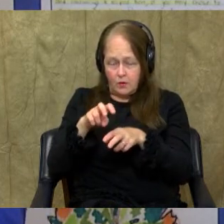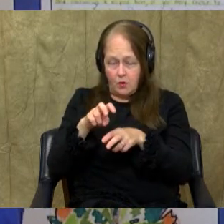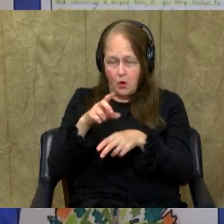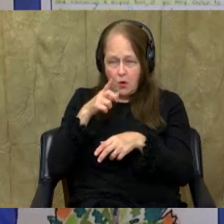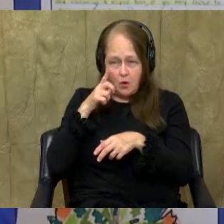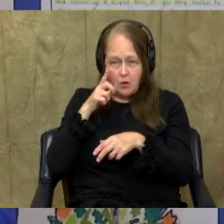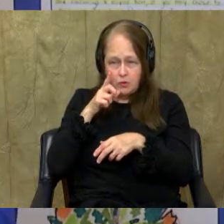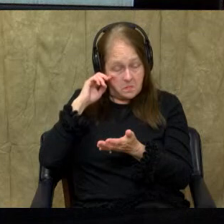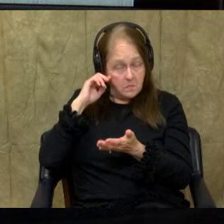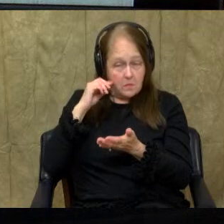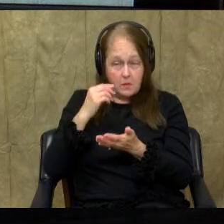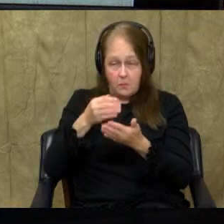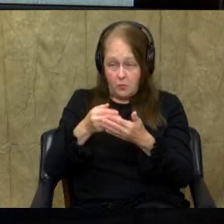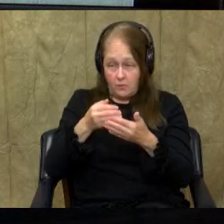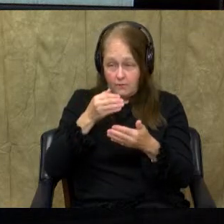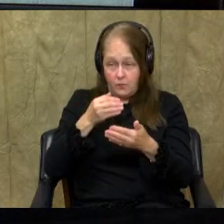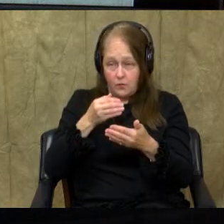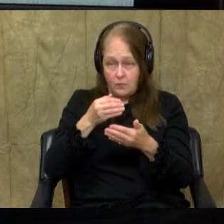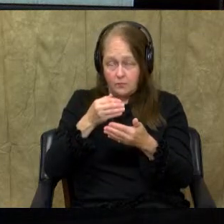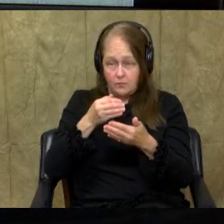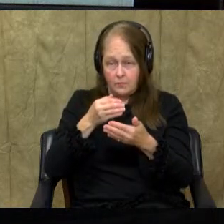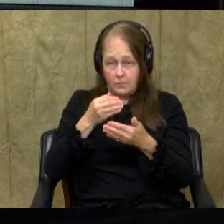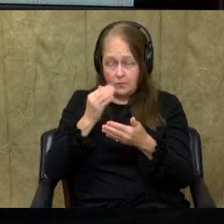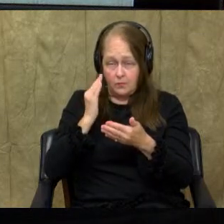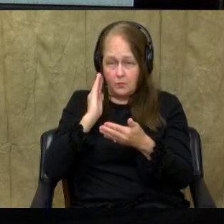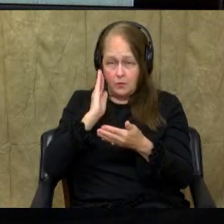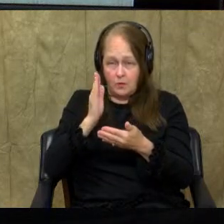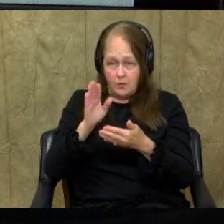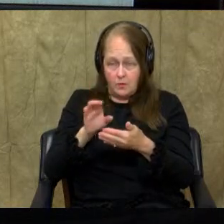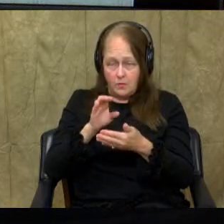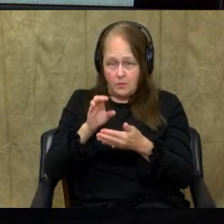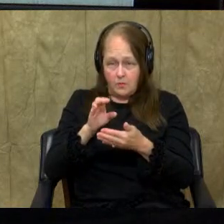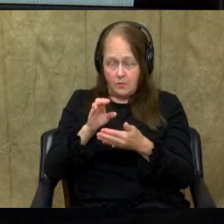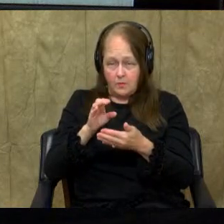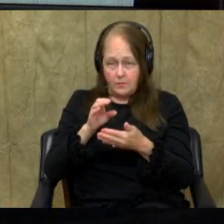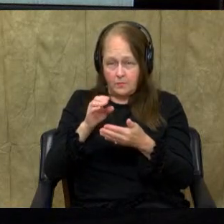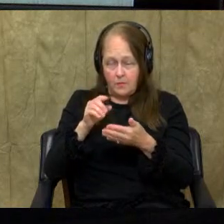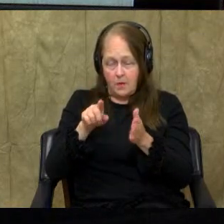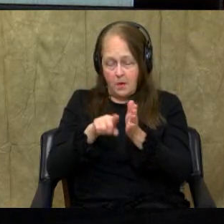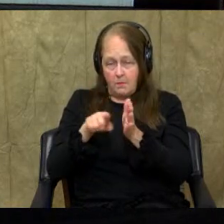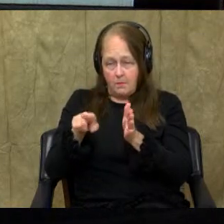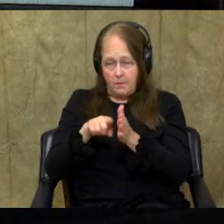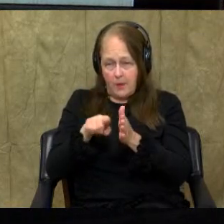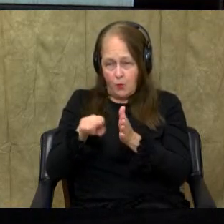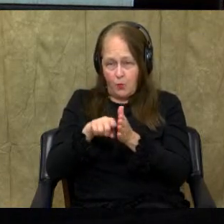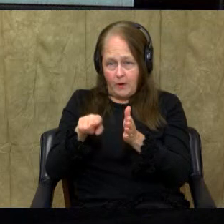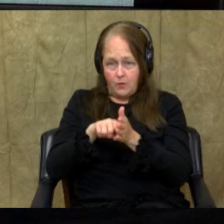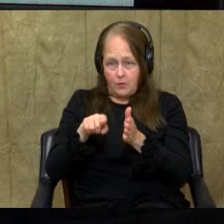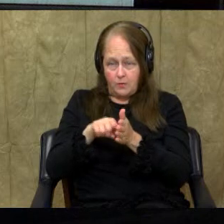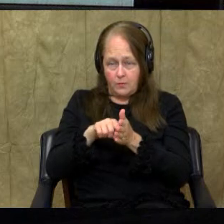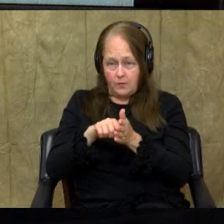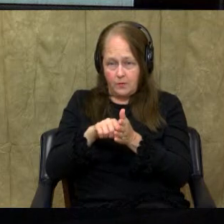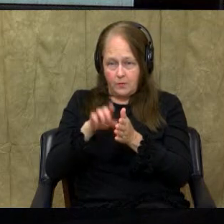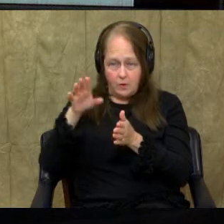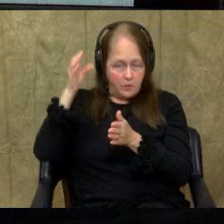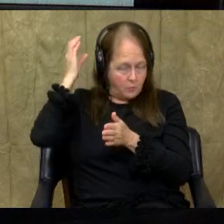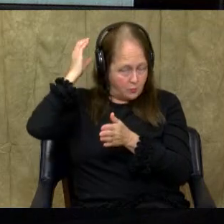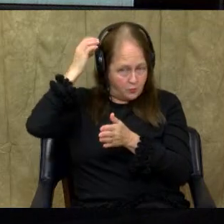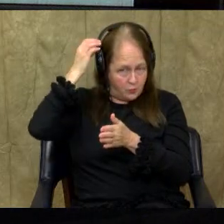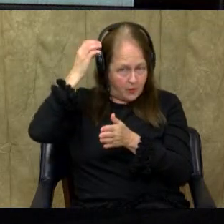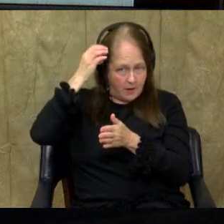Now, today, our focus will be on the roles of these two presidents during this time period. Now, our first